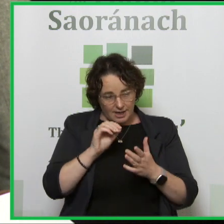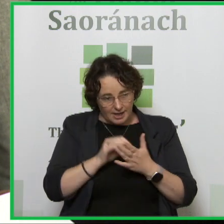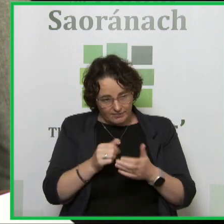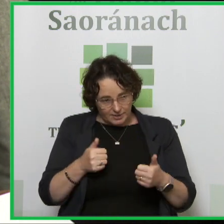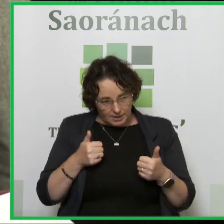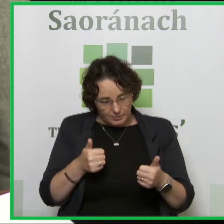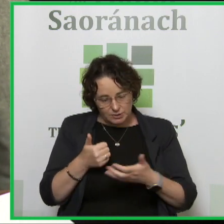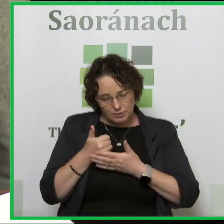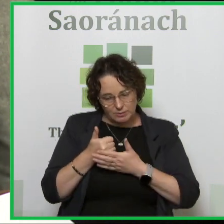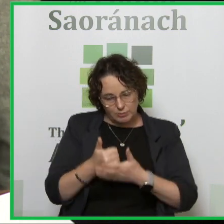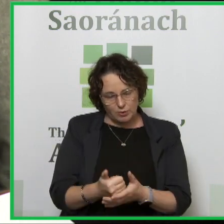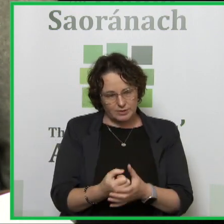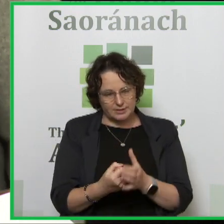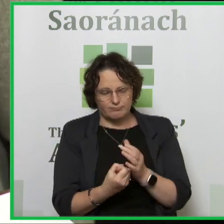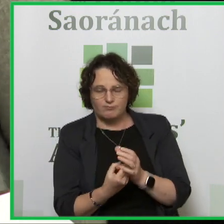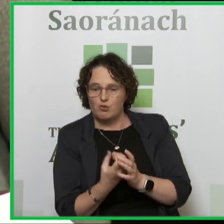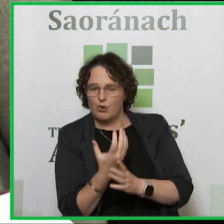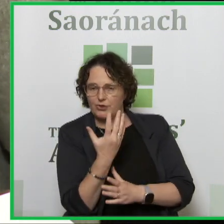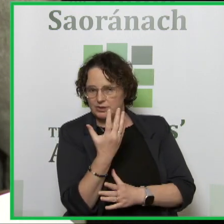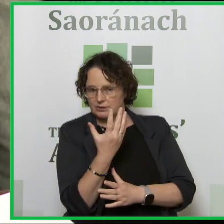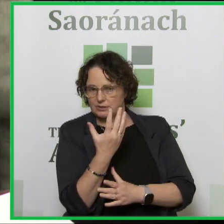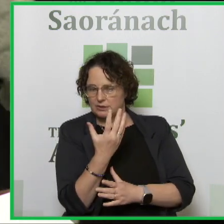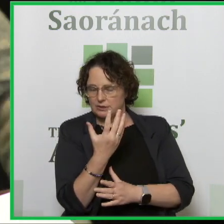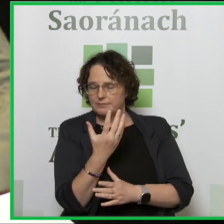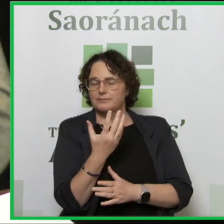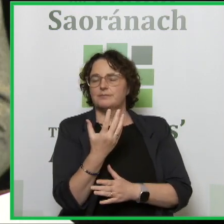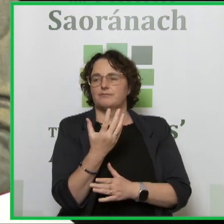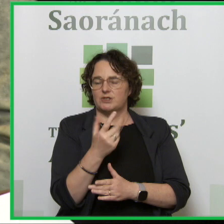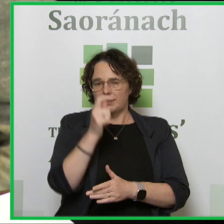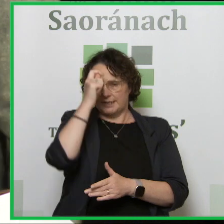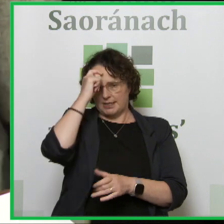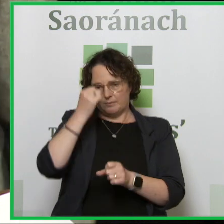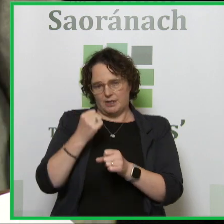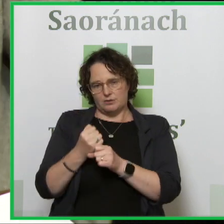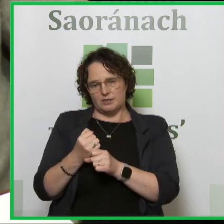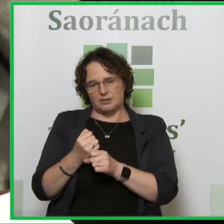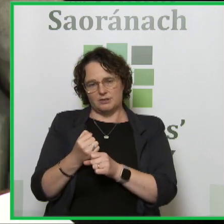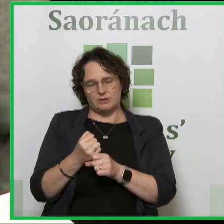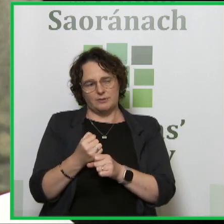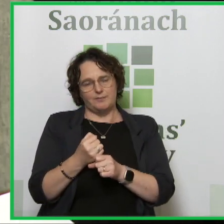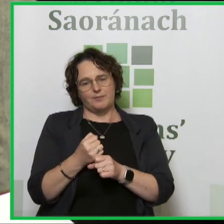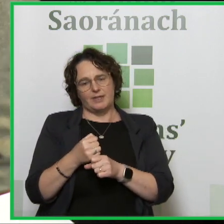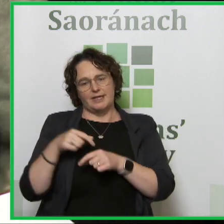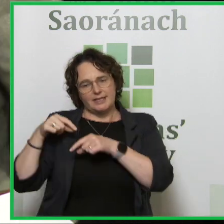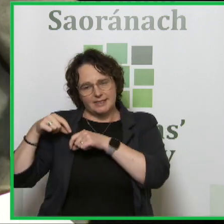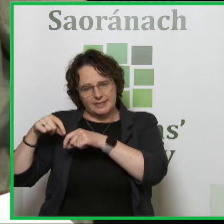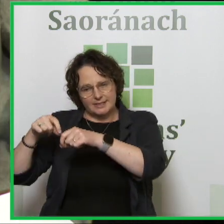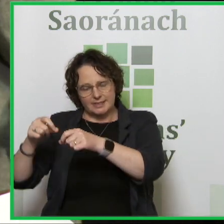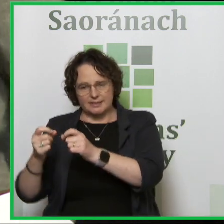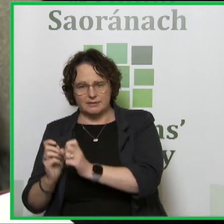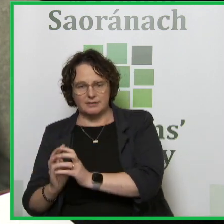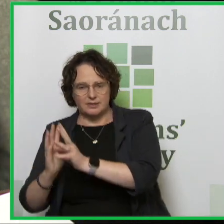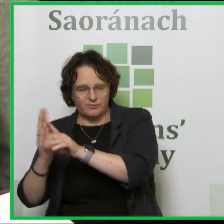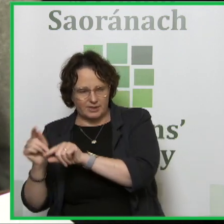to support this growth. In this context, think about the seeds we are trying to grow as areas